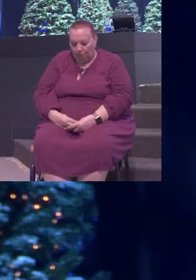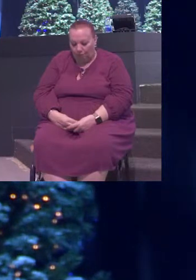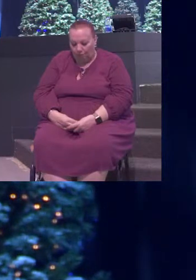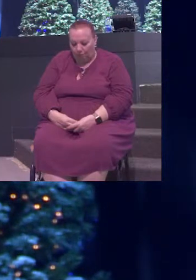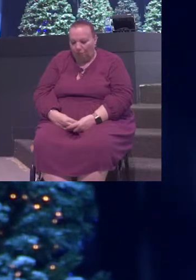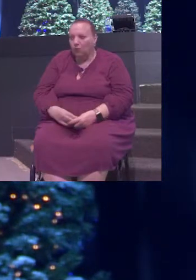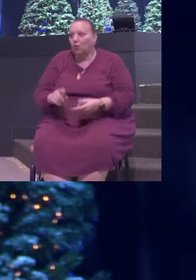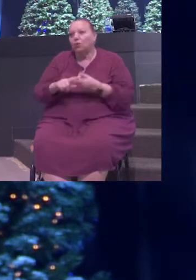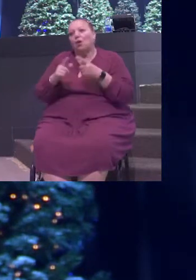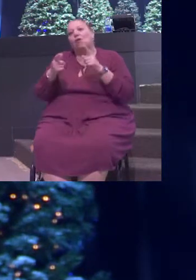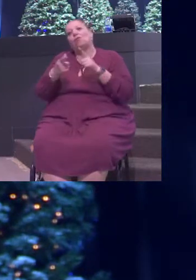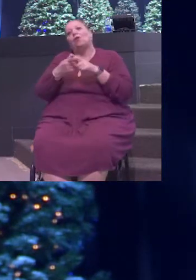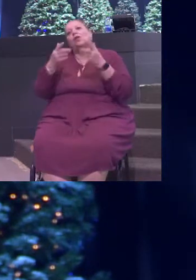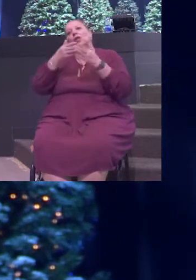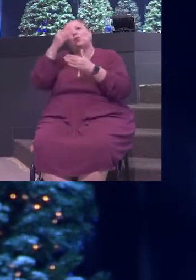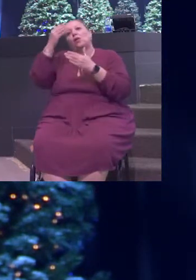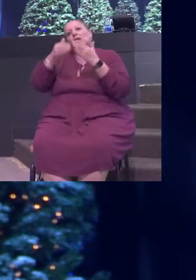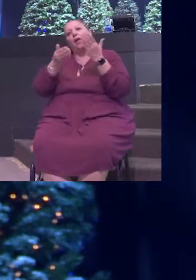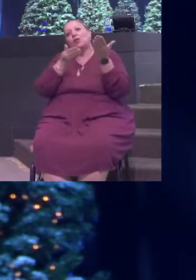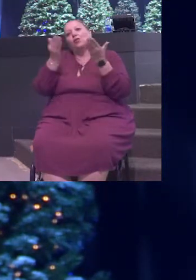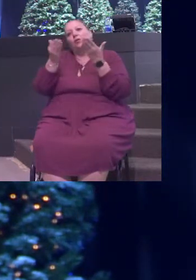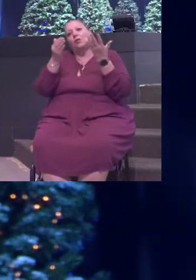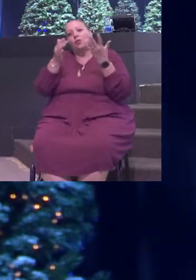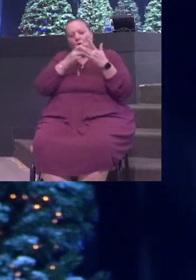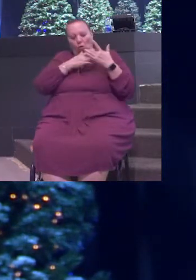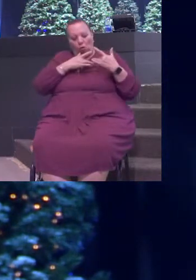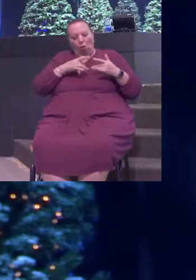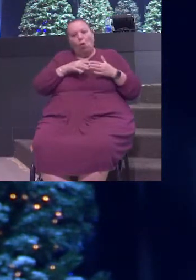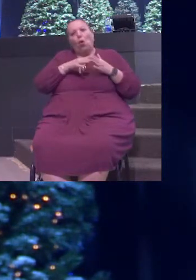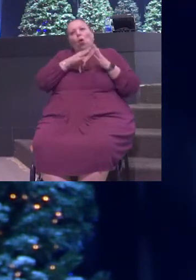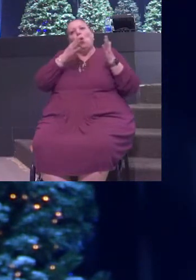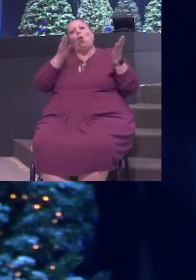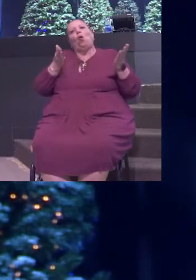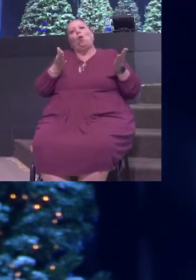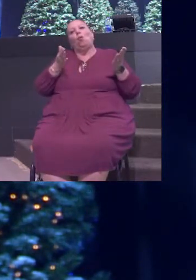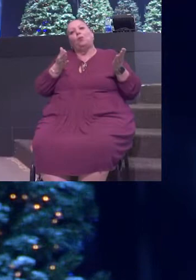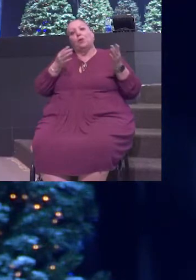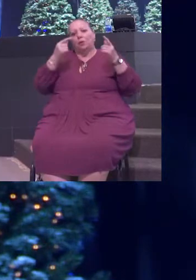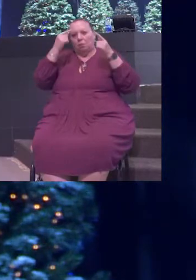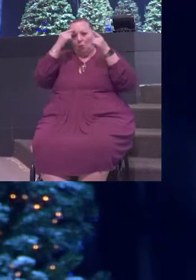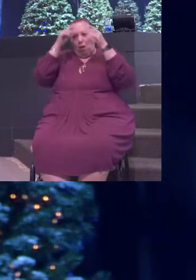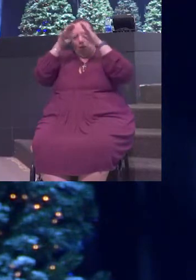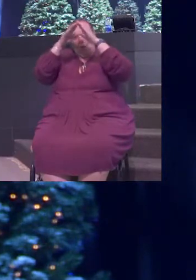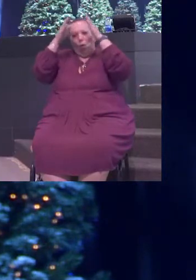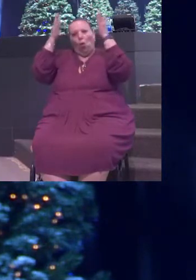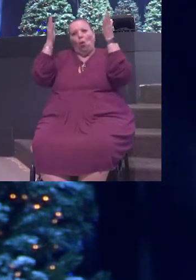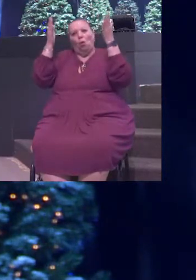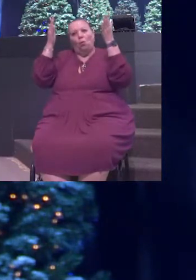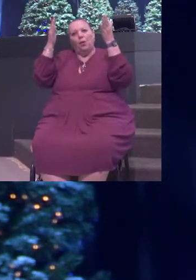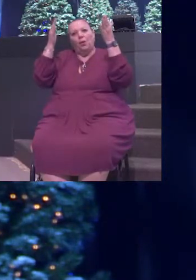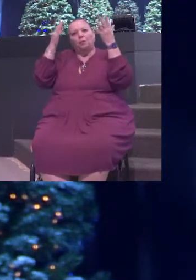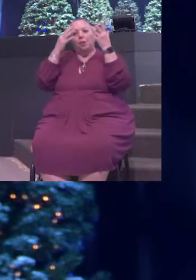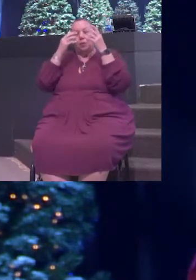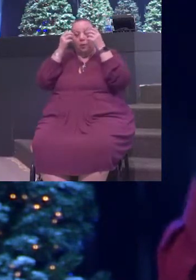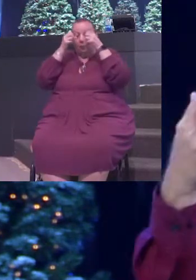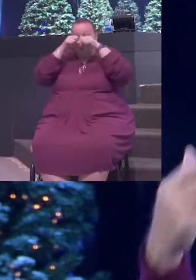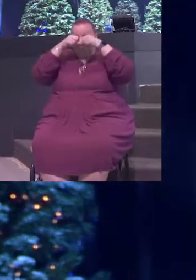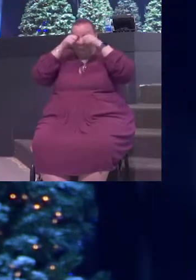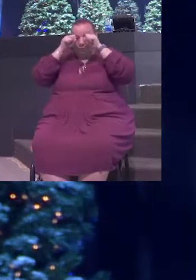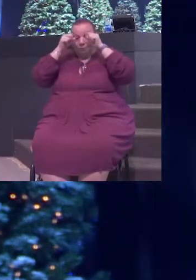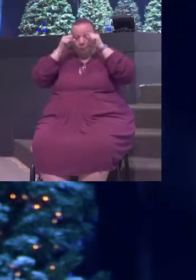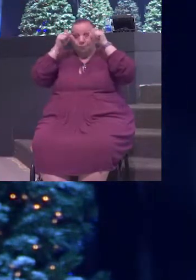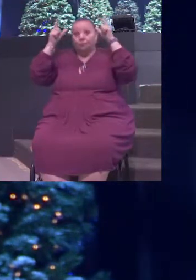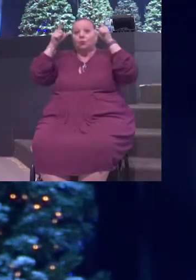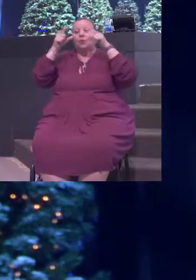So friend, as we close this service, would you just open up your heart? Would you open up your mind a little bit? Maybe kind of wipe the sleep from your eyes when it comes